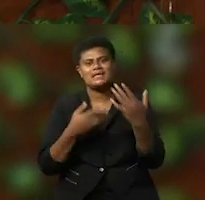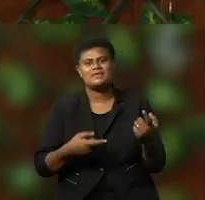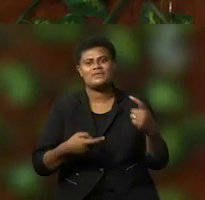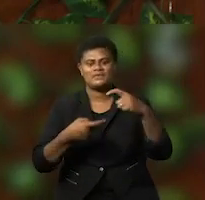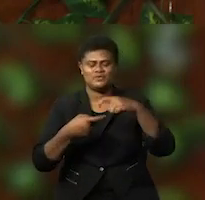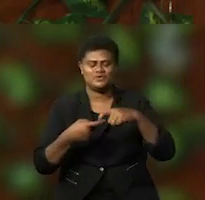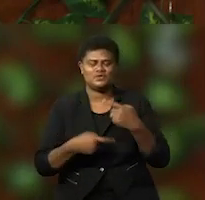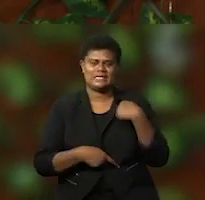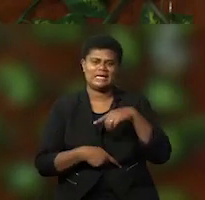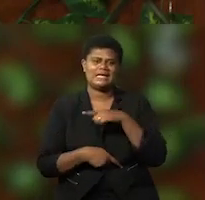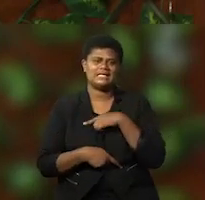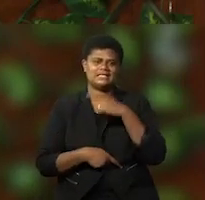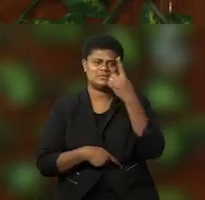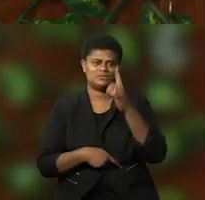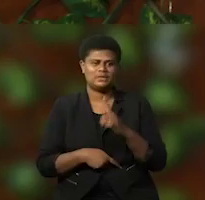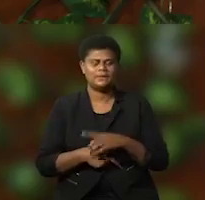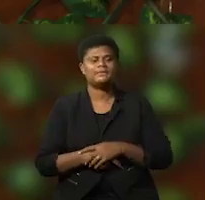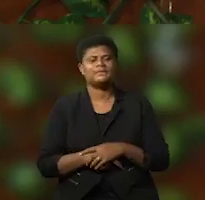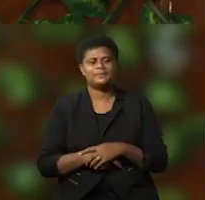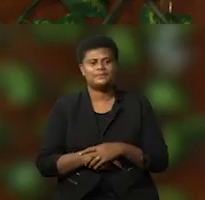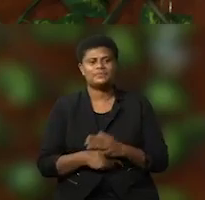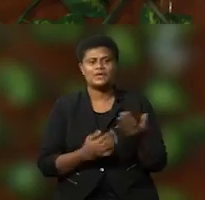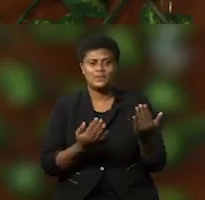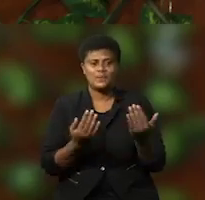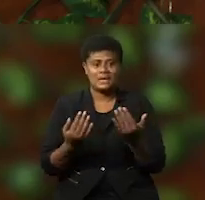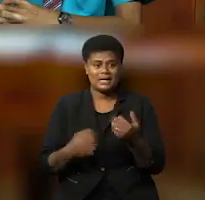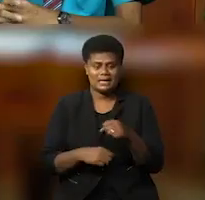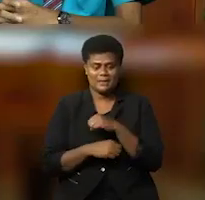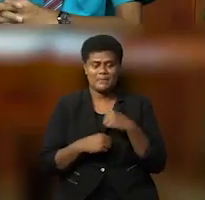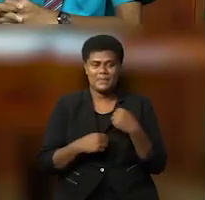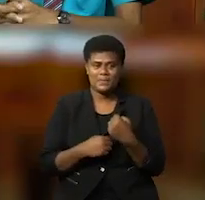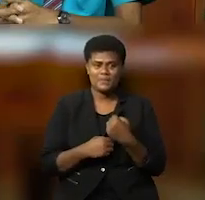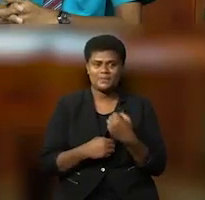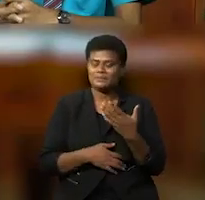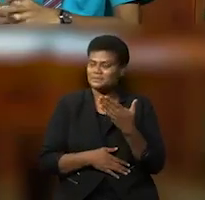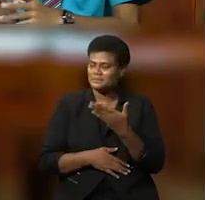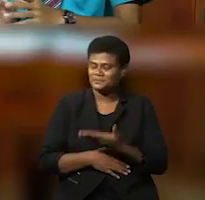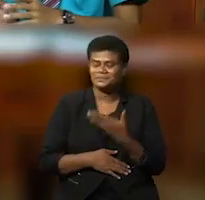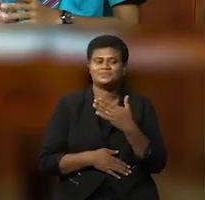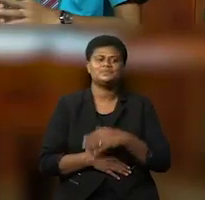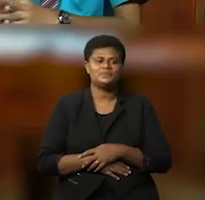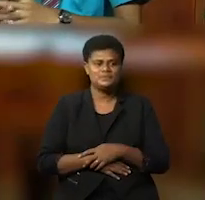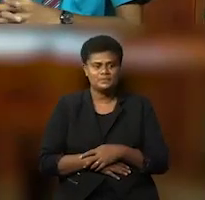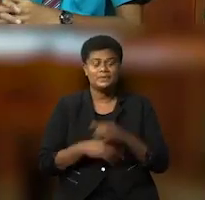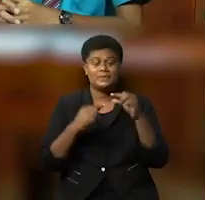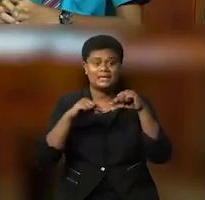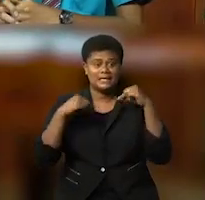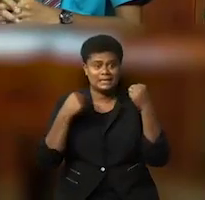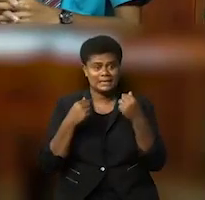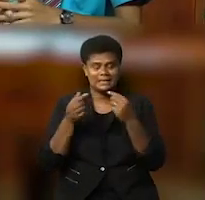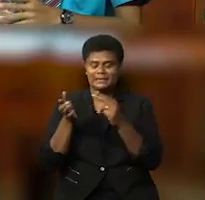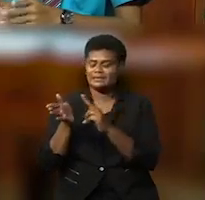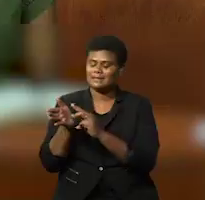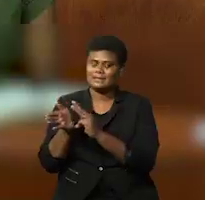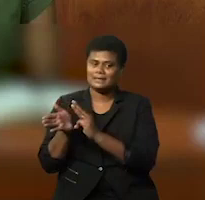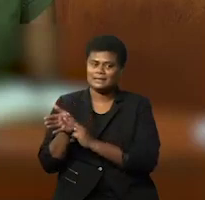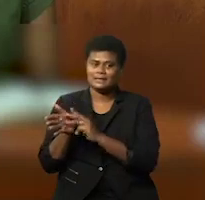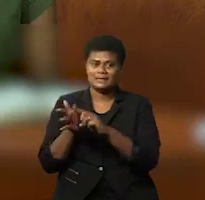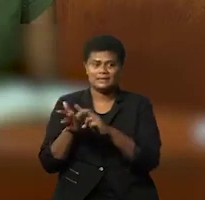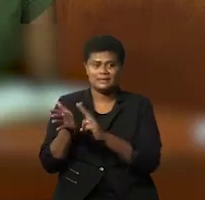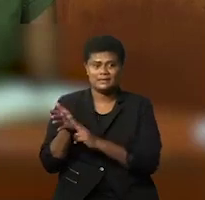joining us today. And now we'd also like to welcome our panelists this morning, today, Taltala Mini and